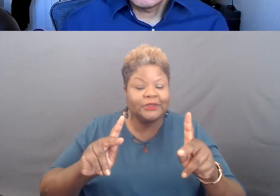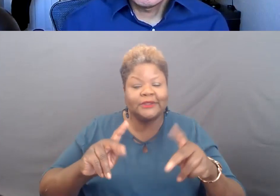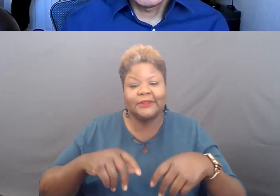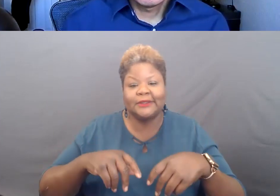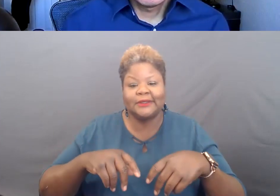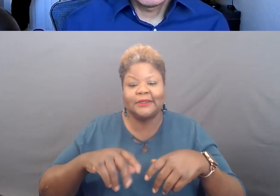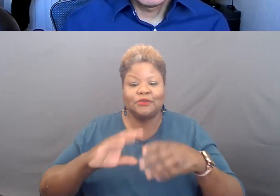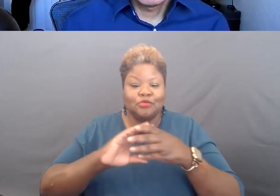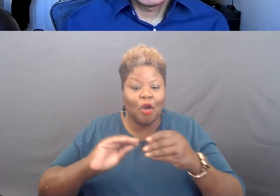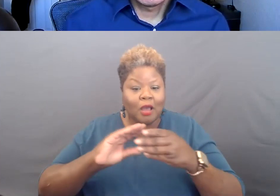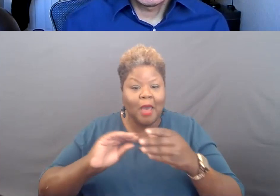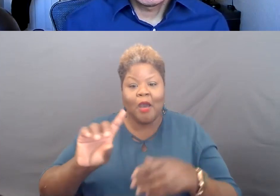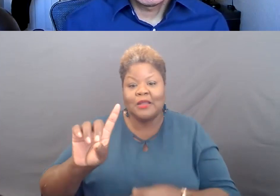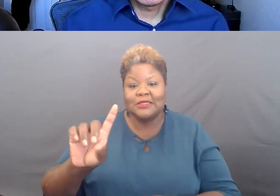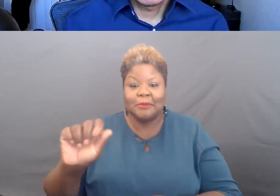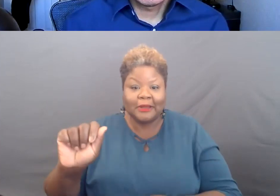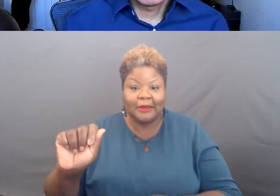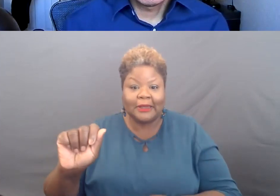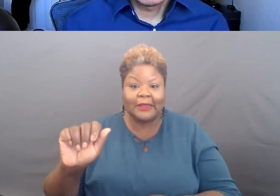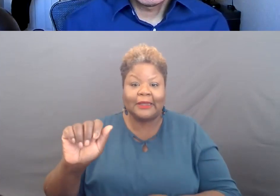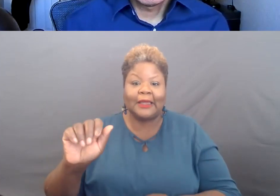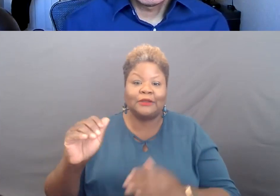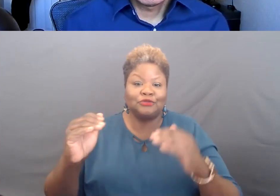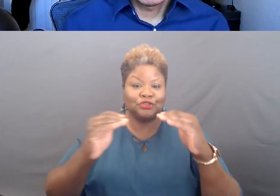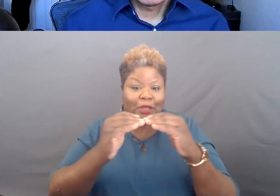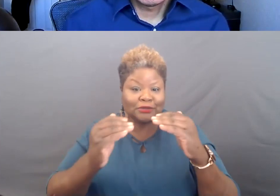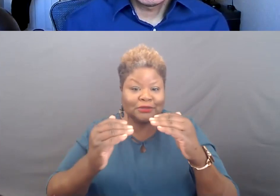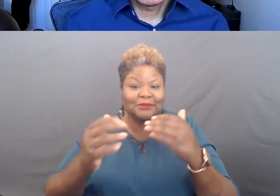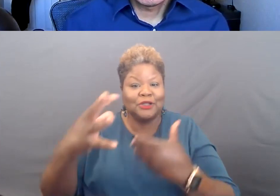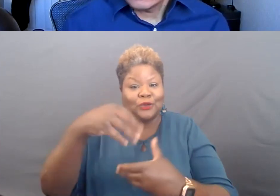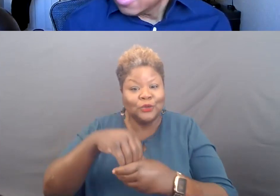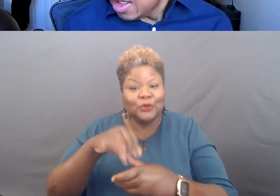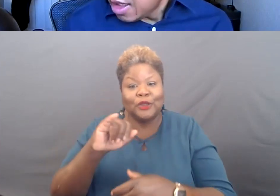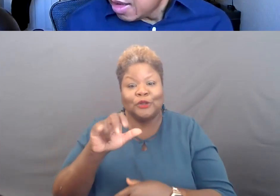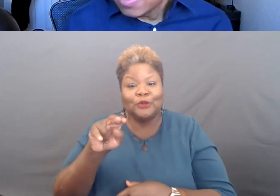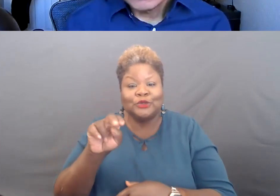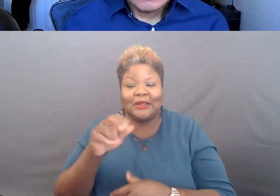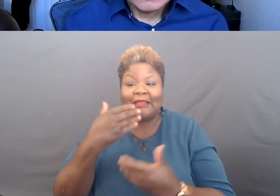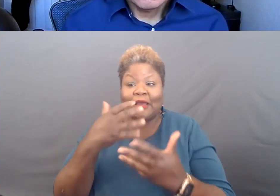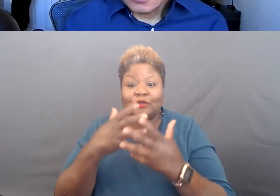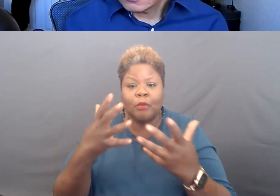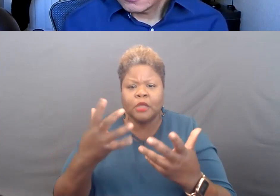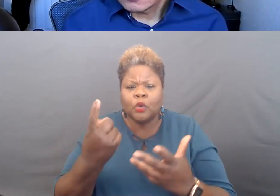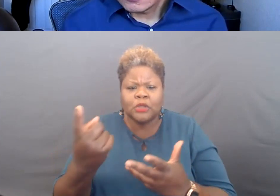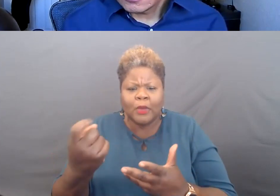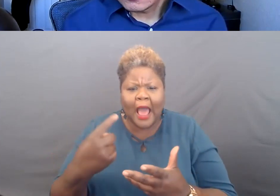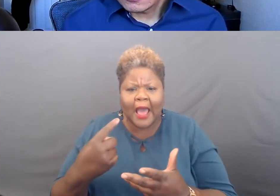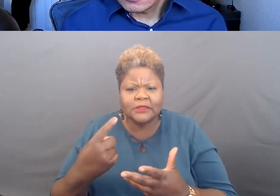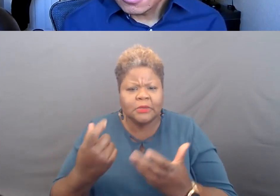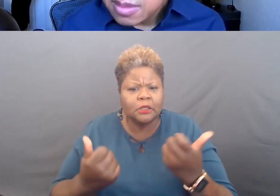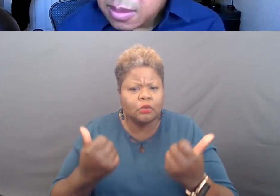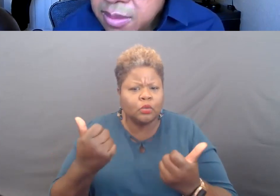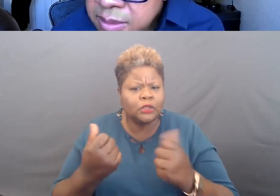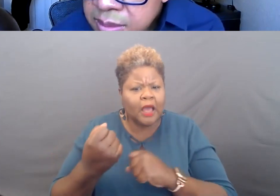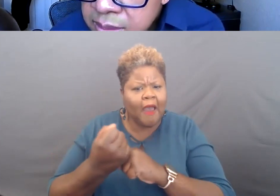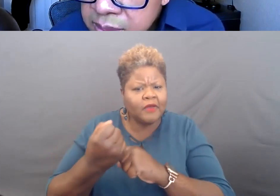for disability justice and inclusion. So thank you so much. Somebody asked me, what advocate work